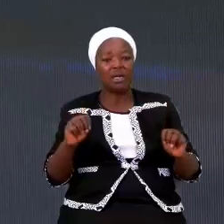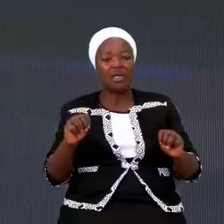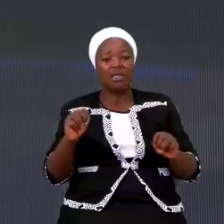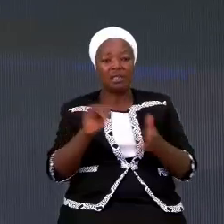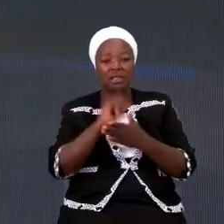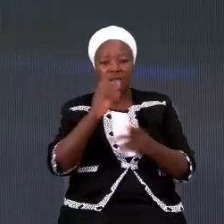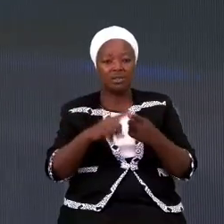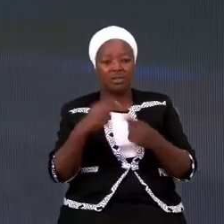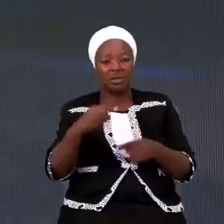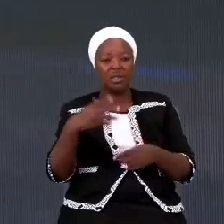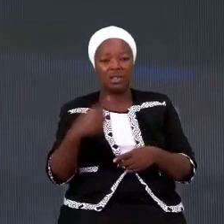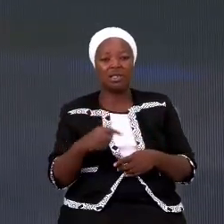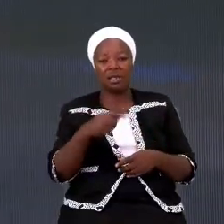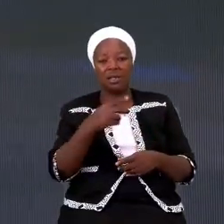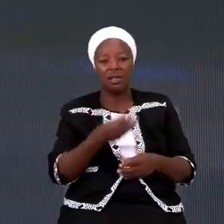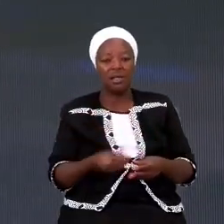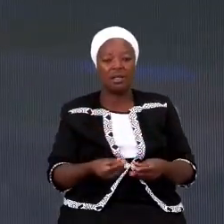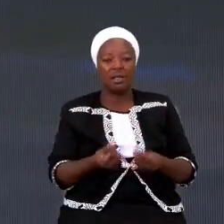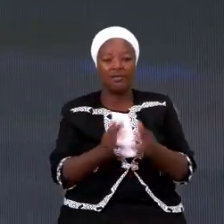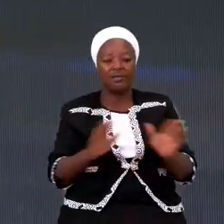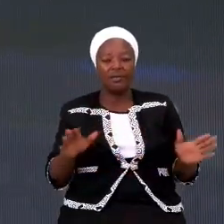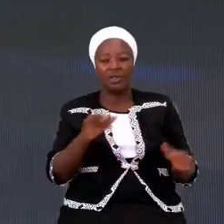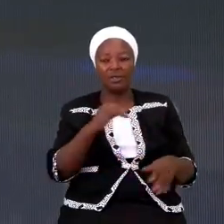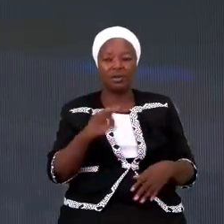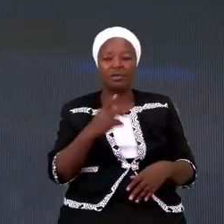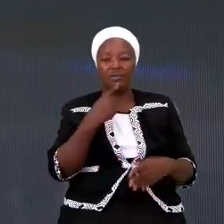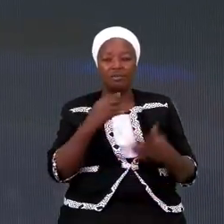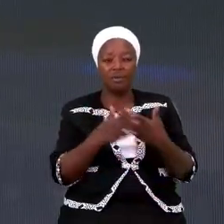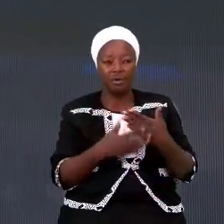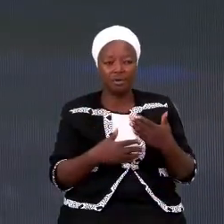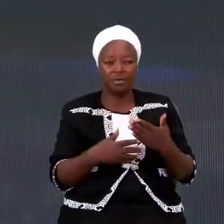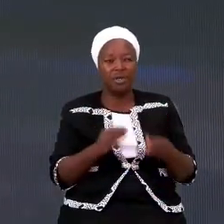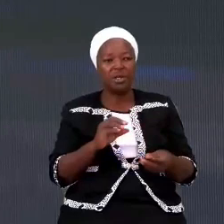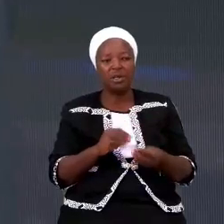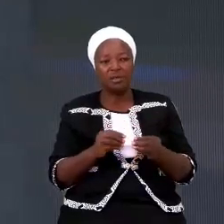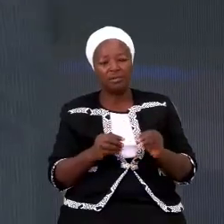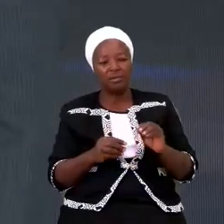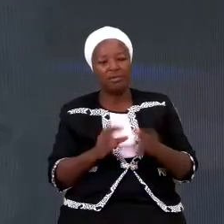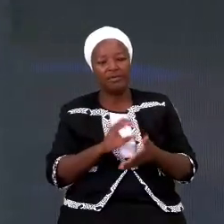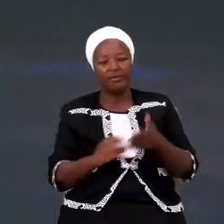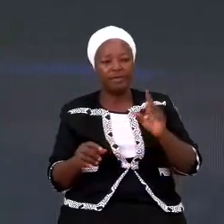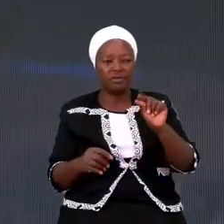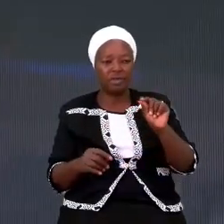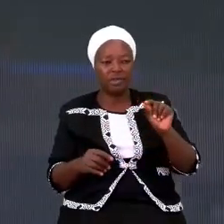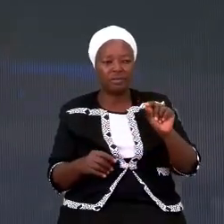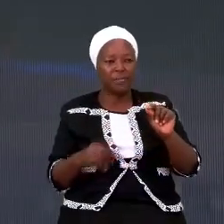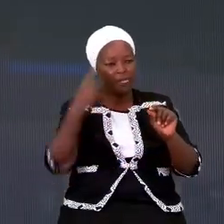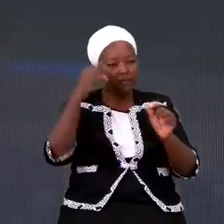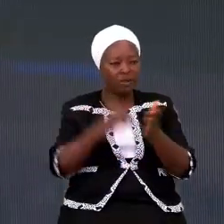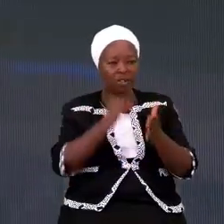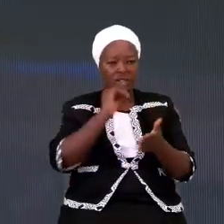of the Psalms, let his habitation be desolate, and let no